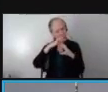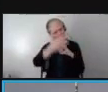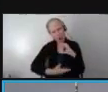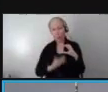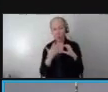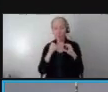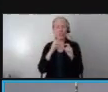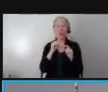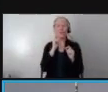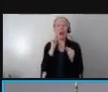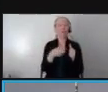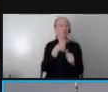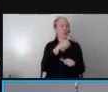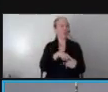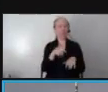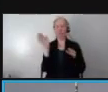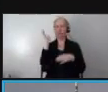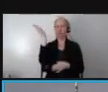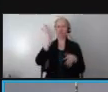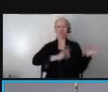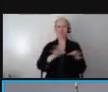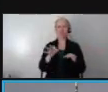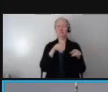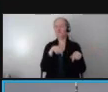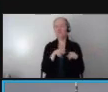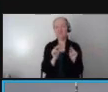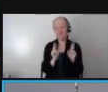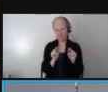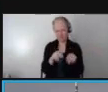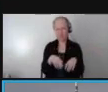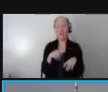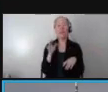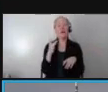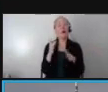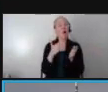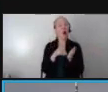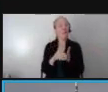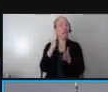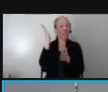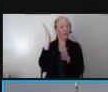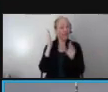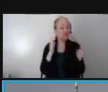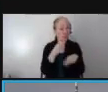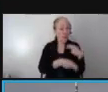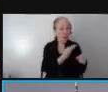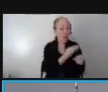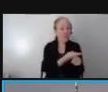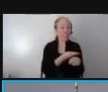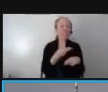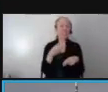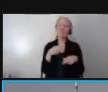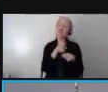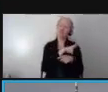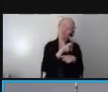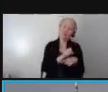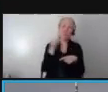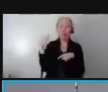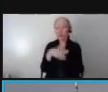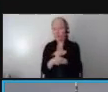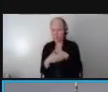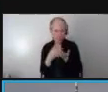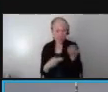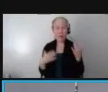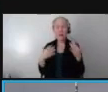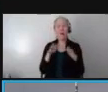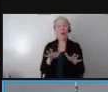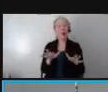talk about. Usually when I go talk at universities, both international and national, the audience usually